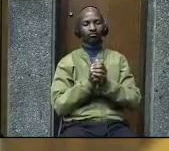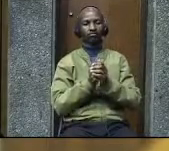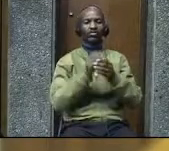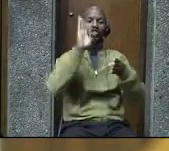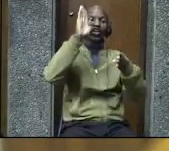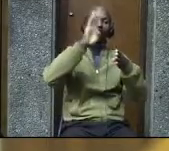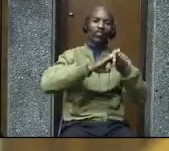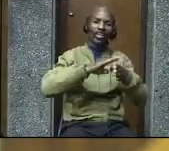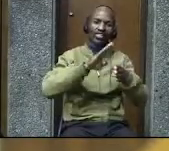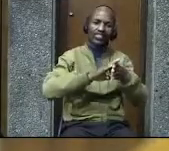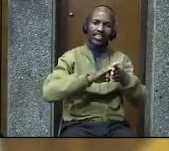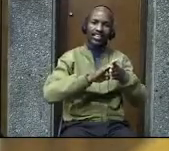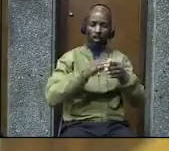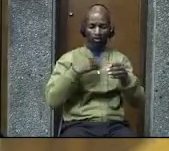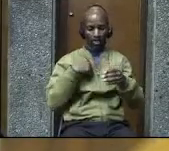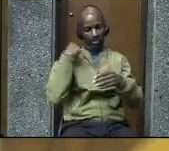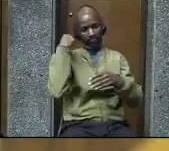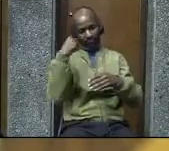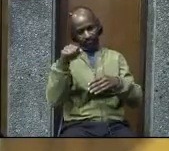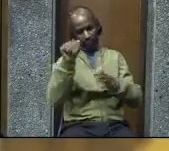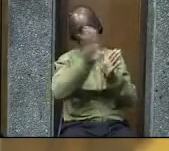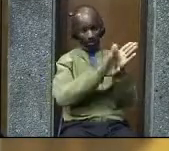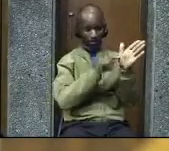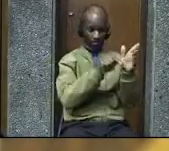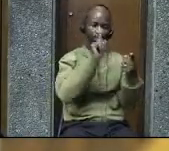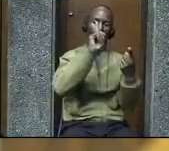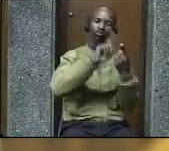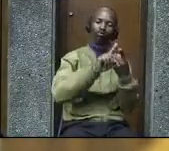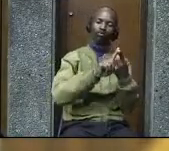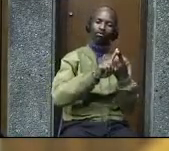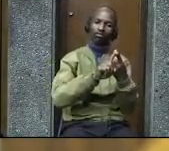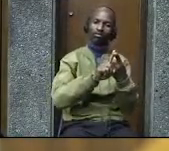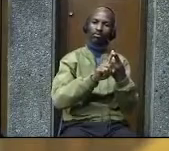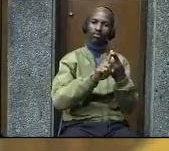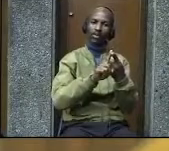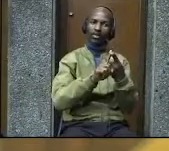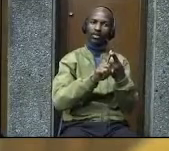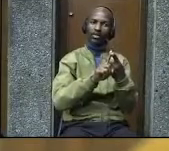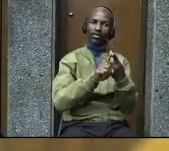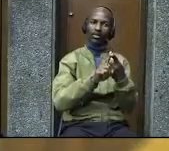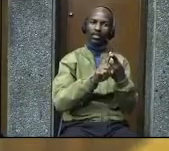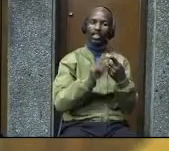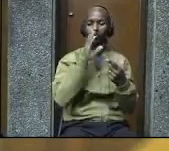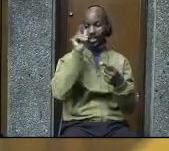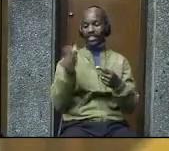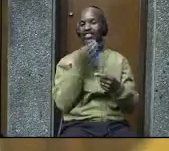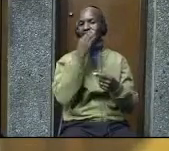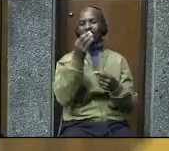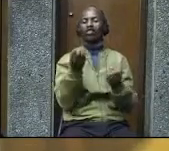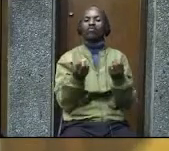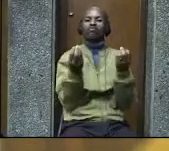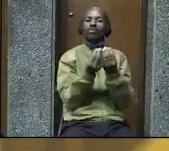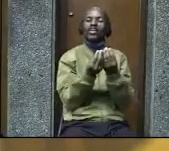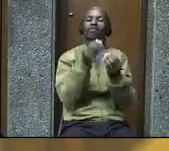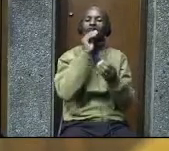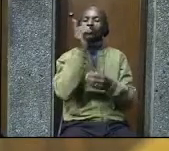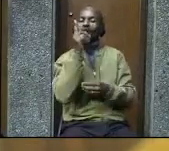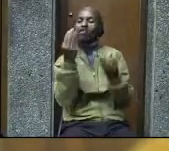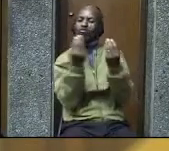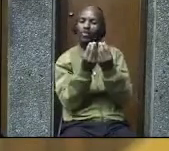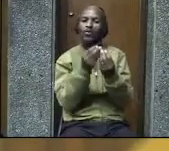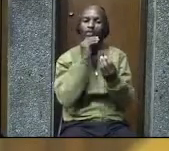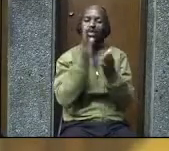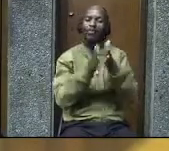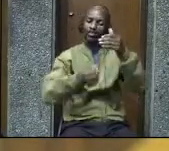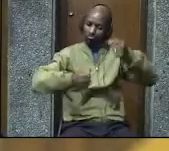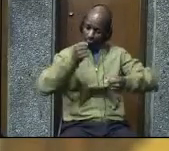mabaka a etsang ke hanane le this bill number 1. Onani speaker say but willing to say property ke eng. Property could be